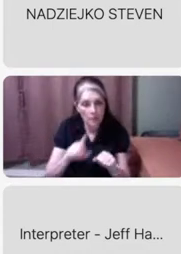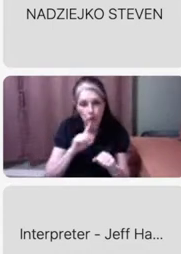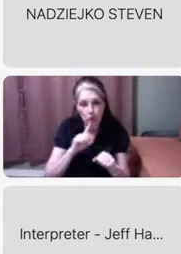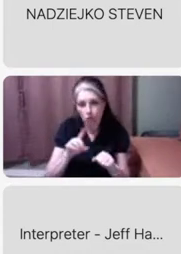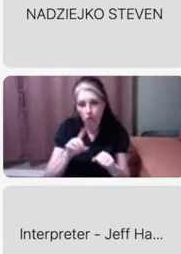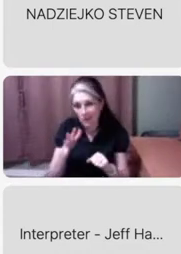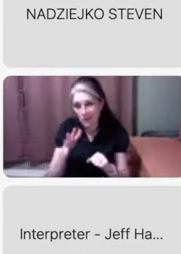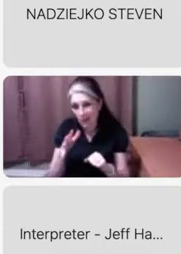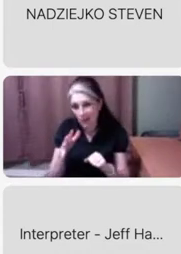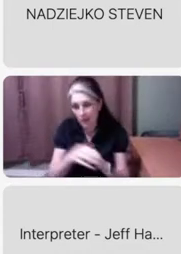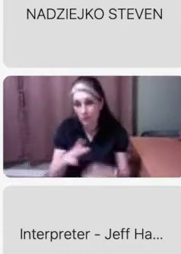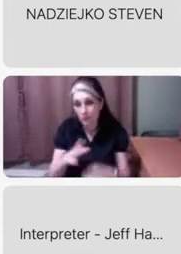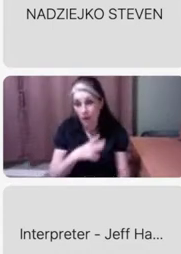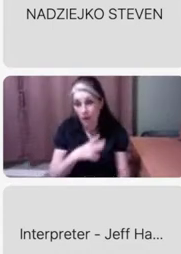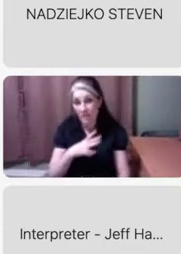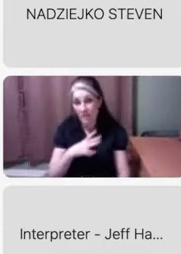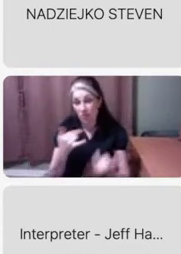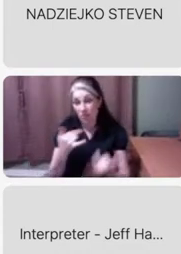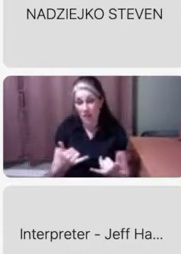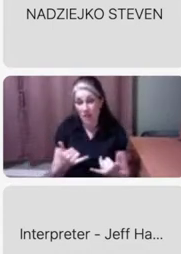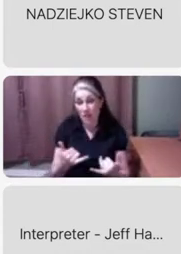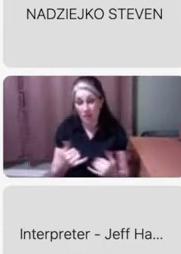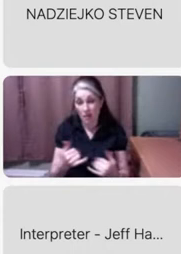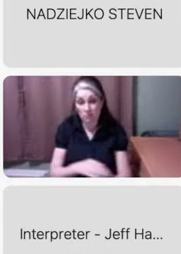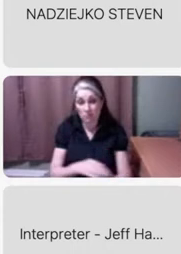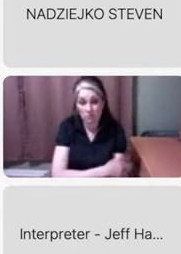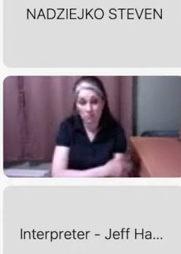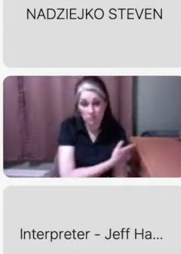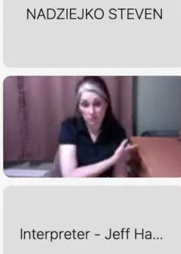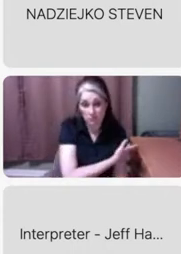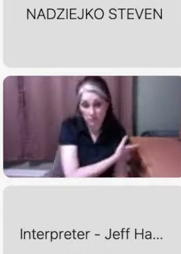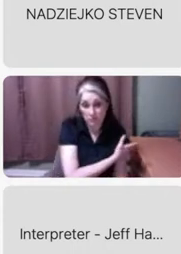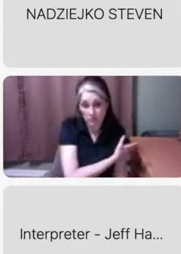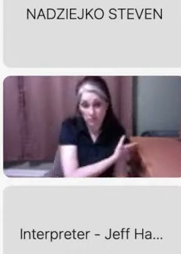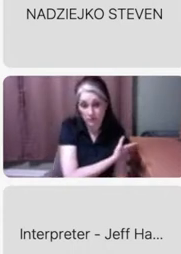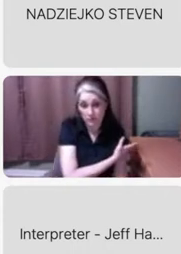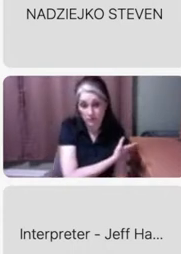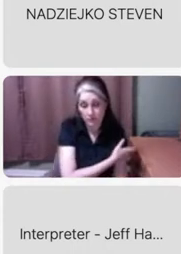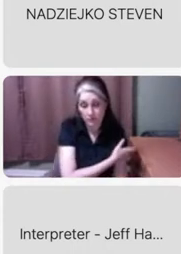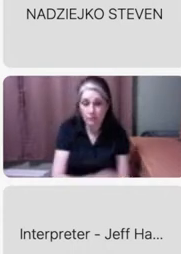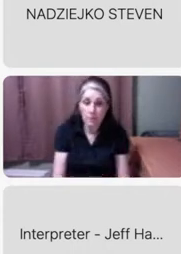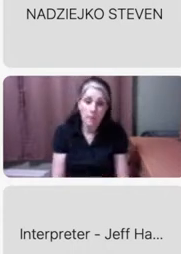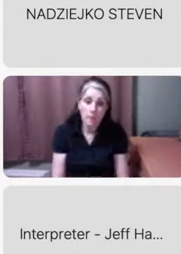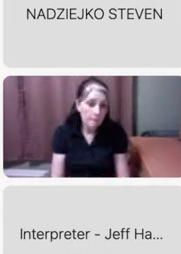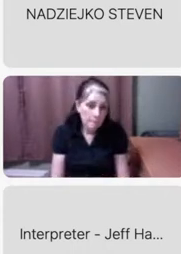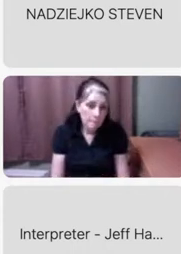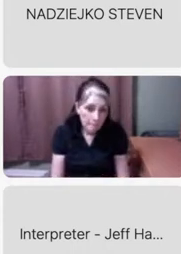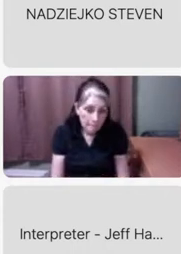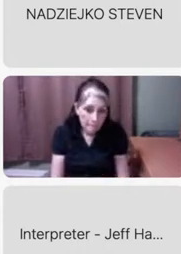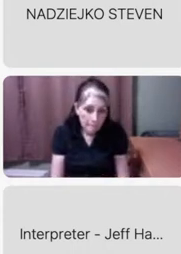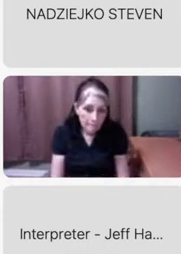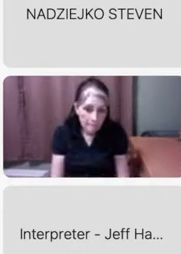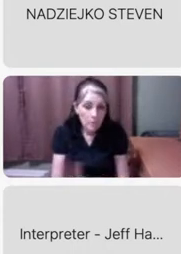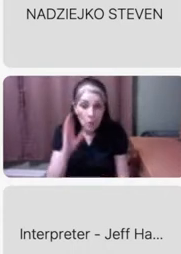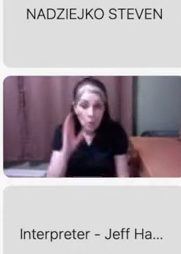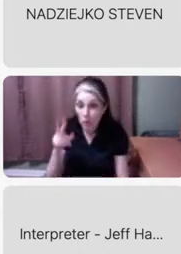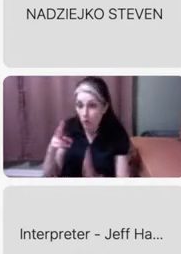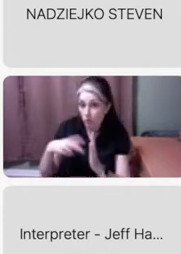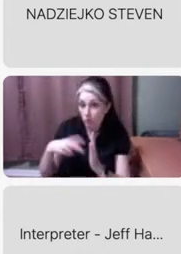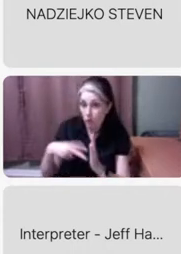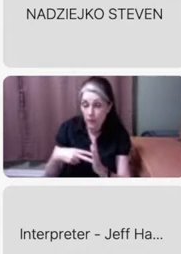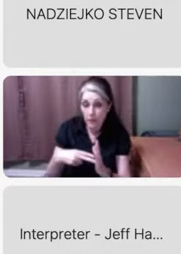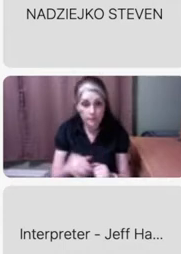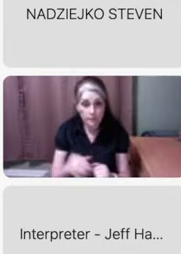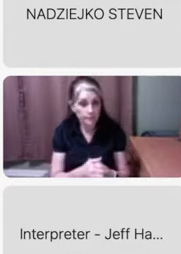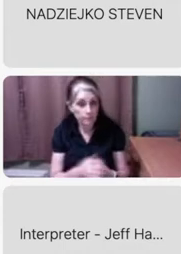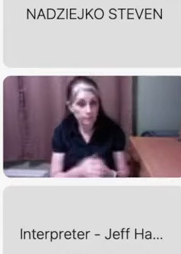this point from all of us so we will definitely take a look at it do we have a consensus